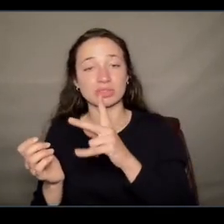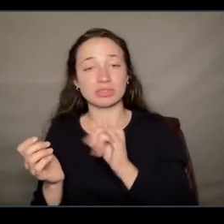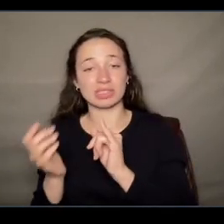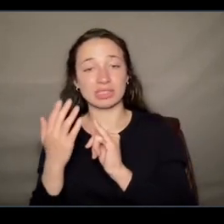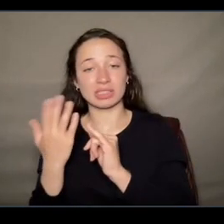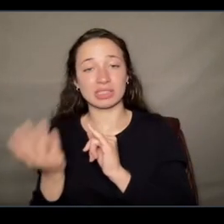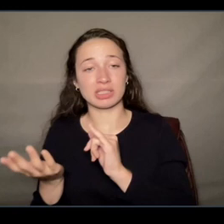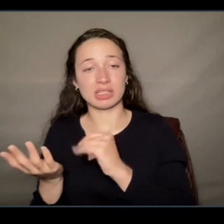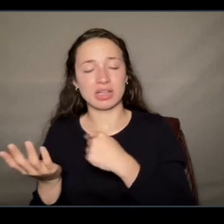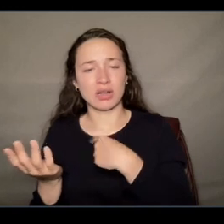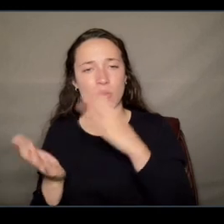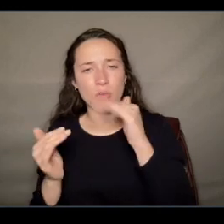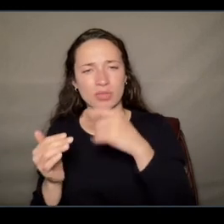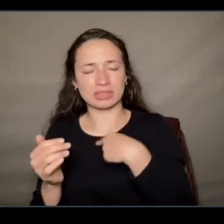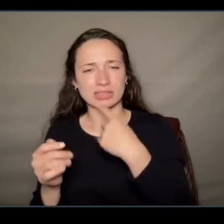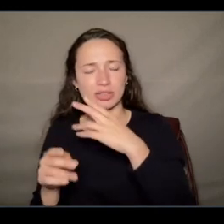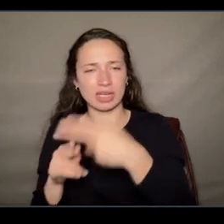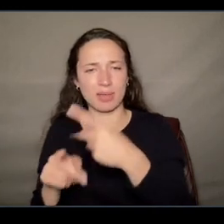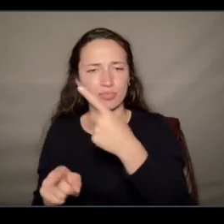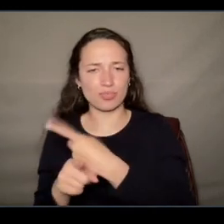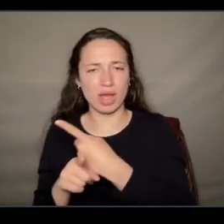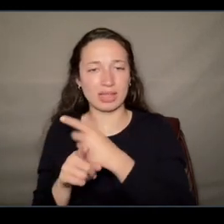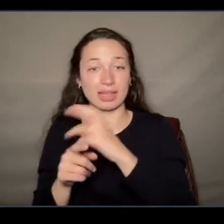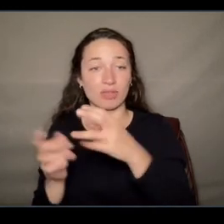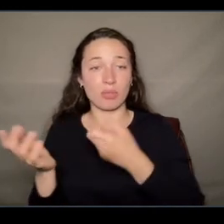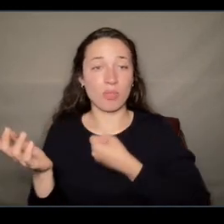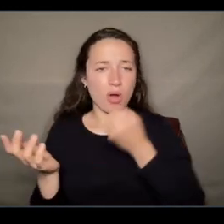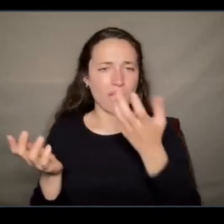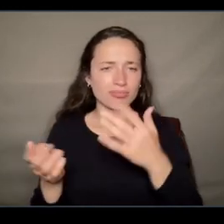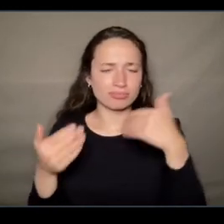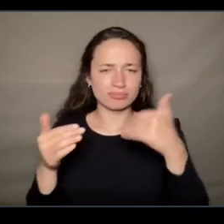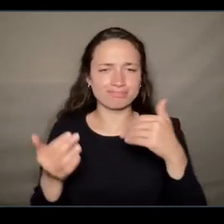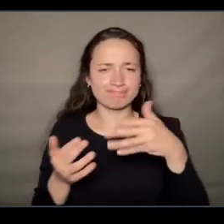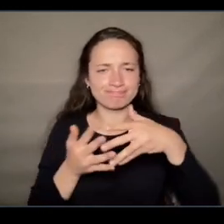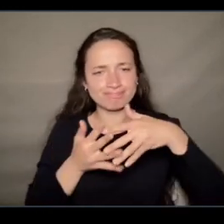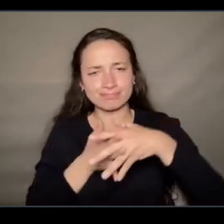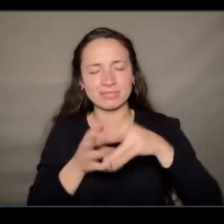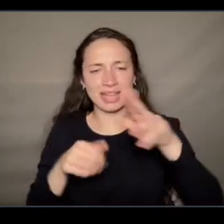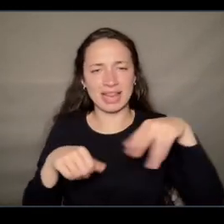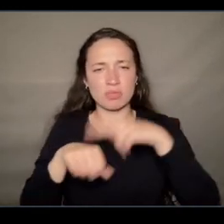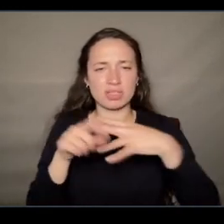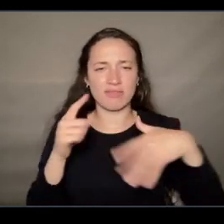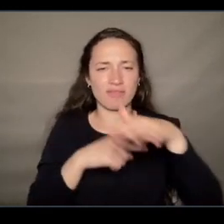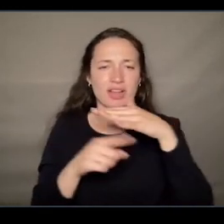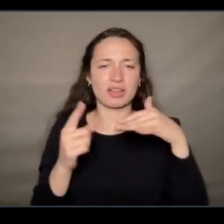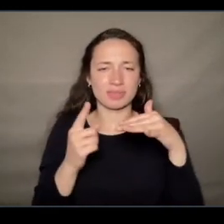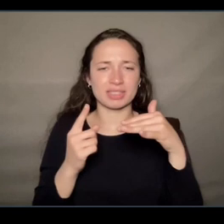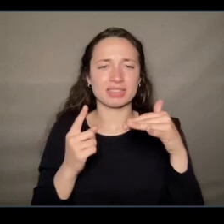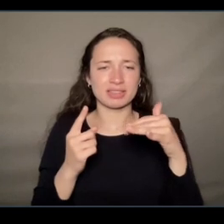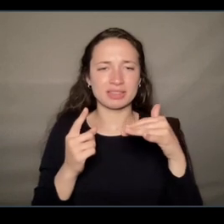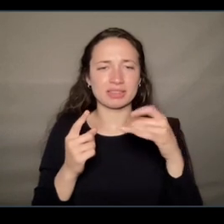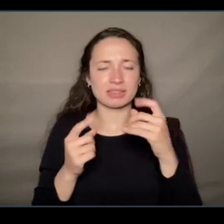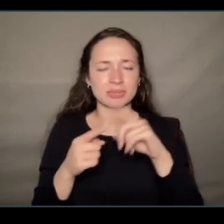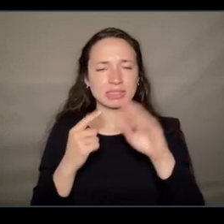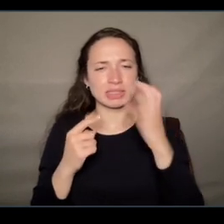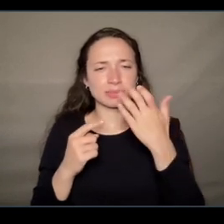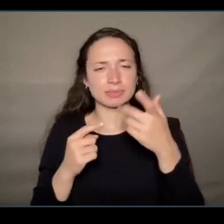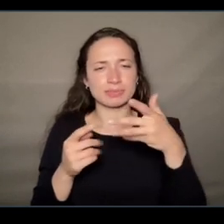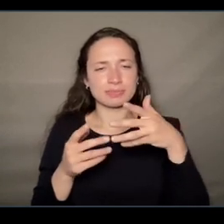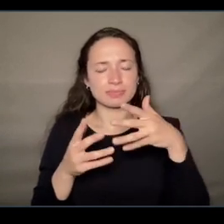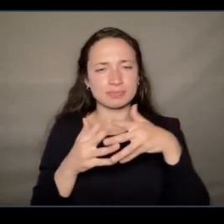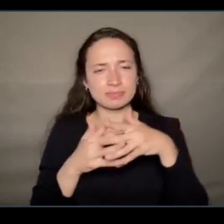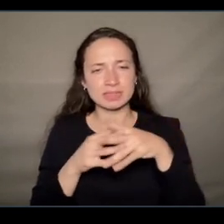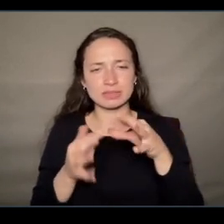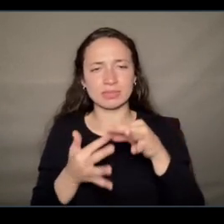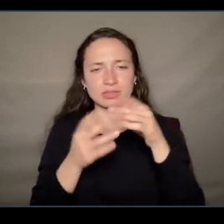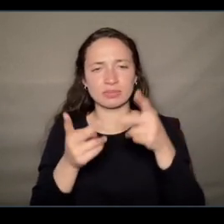Craig Maloski, I hope I pronounced your name right, says, your poems are wonderfully grounded in natural environments, yet you seem to sink into